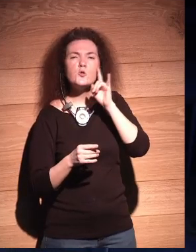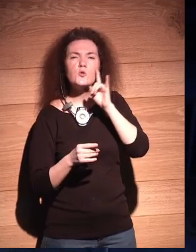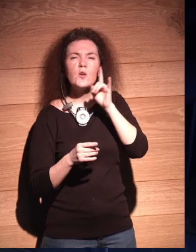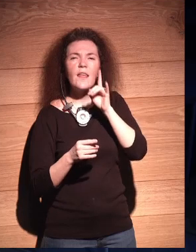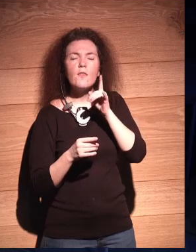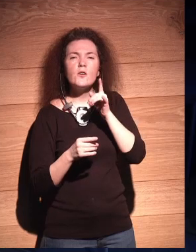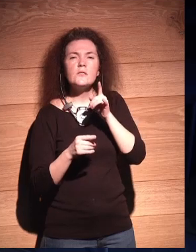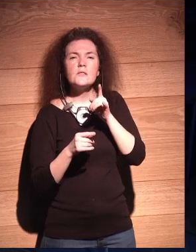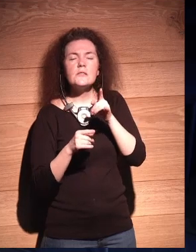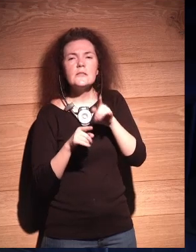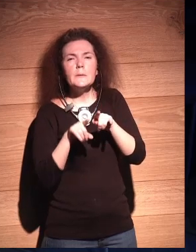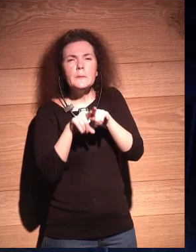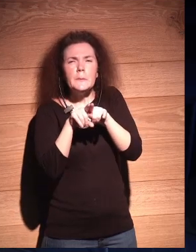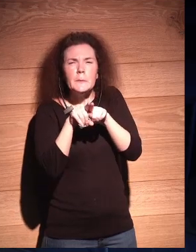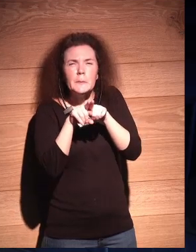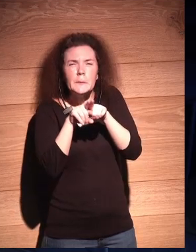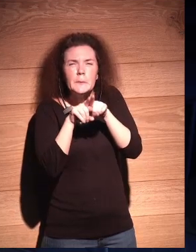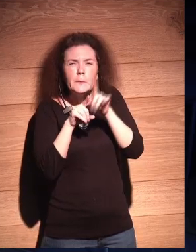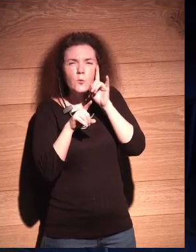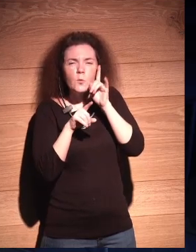otherwise it's